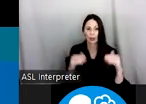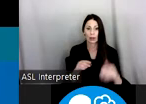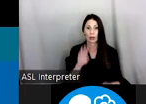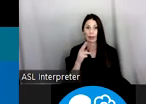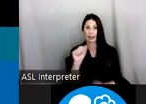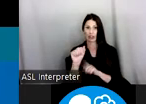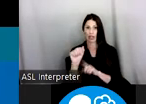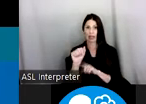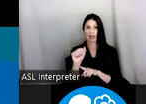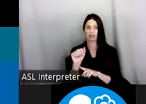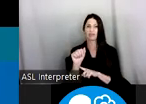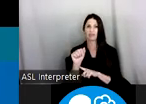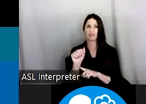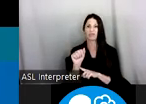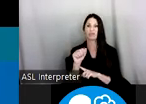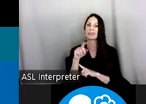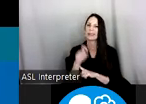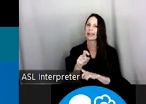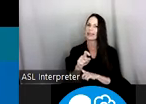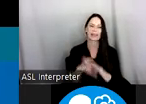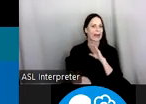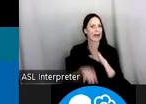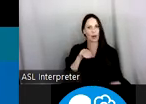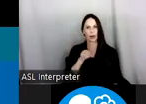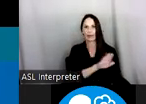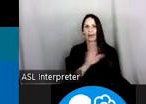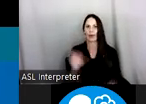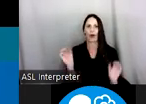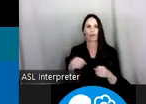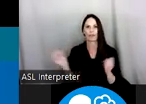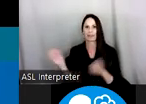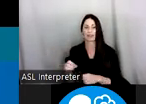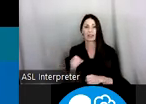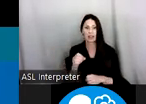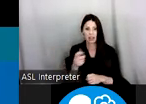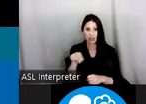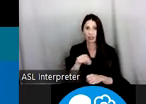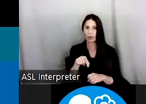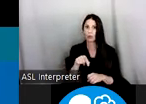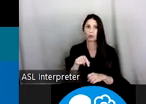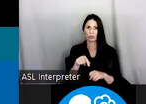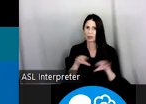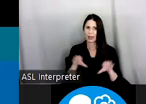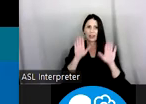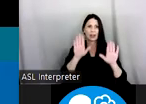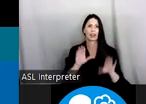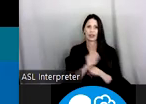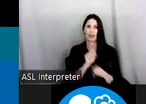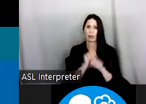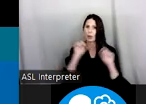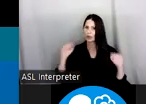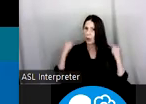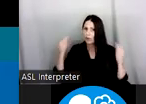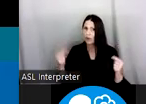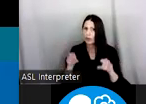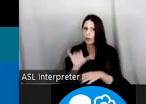straightforward, needs to get out of their offices. You guys have done a good job so far of doing some of that. But when we